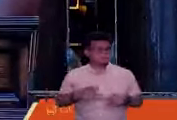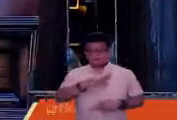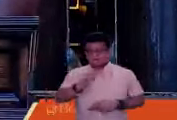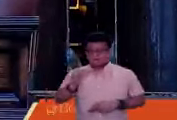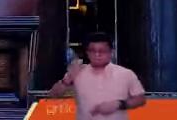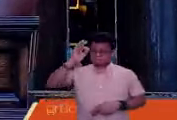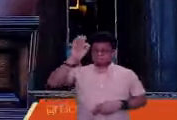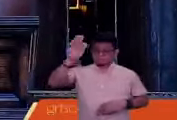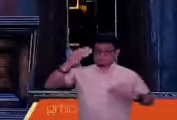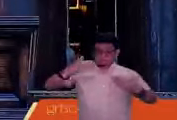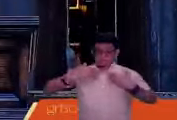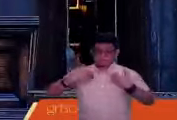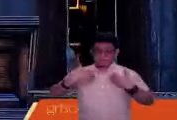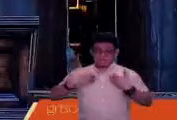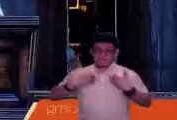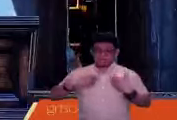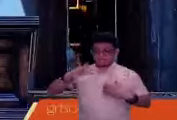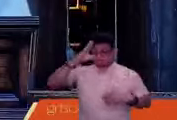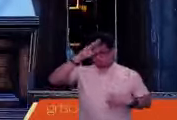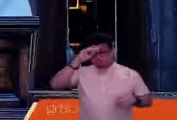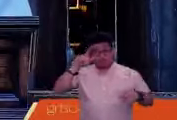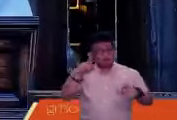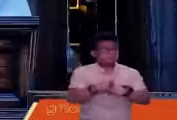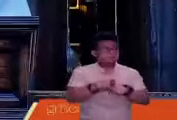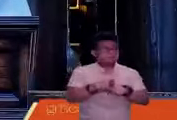of ours is uneducated.